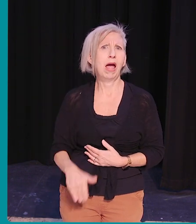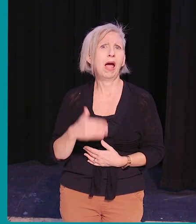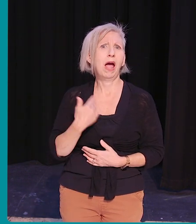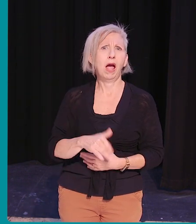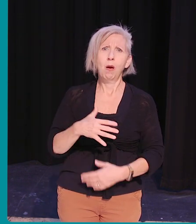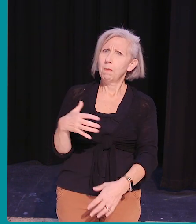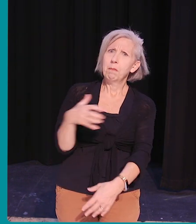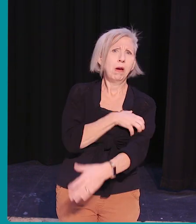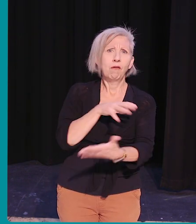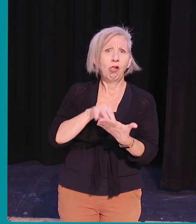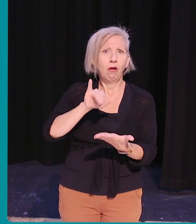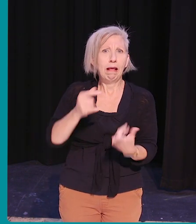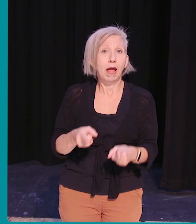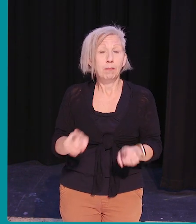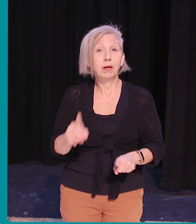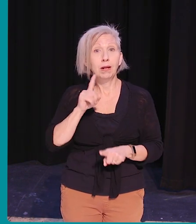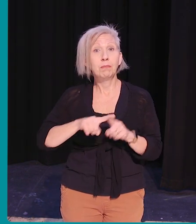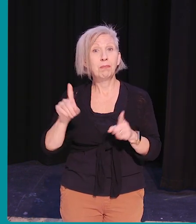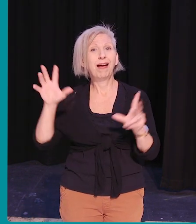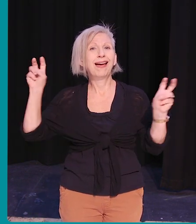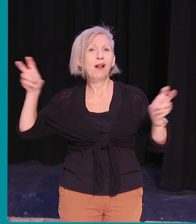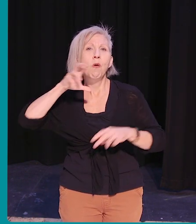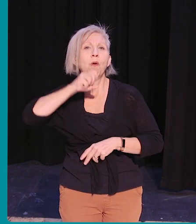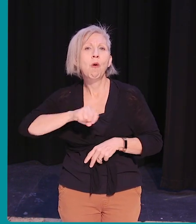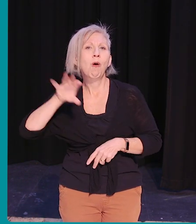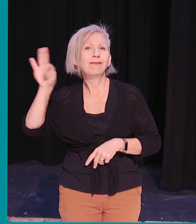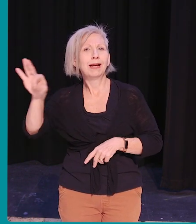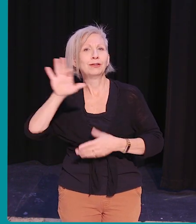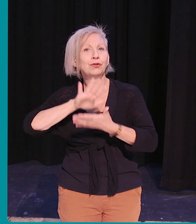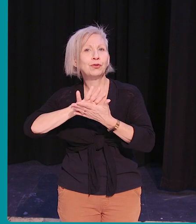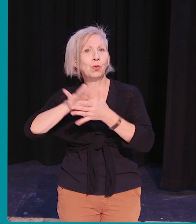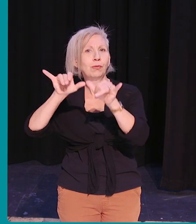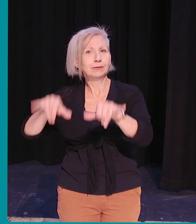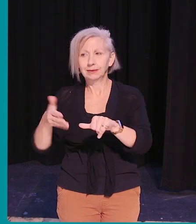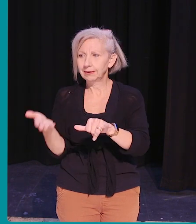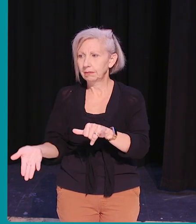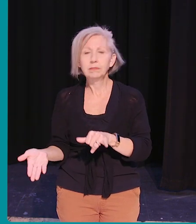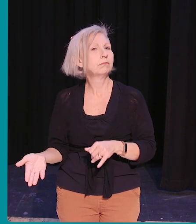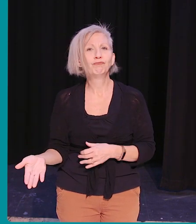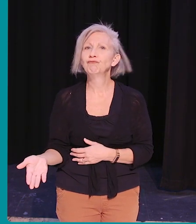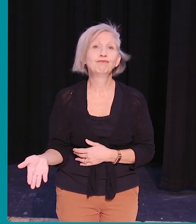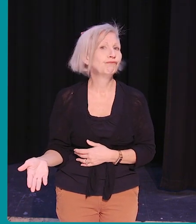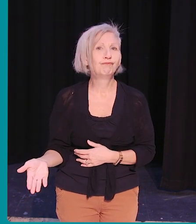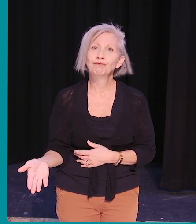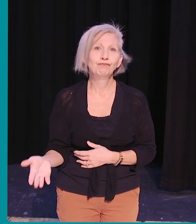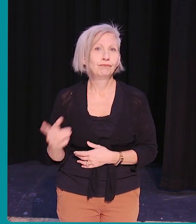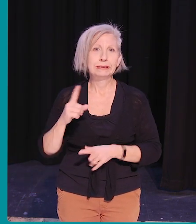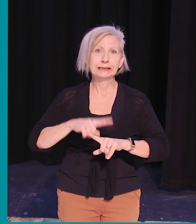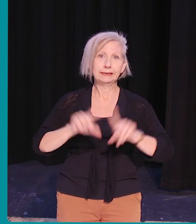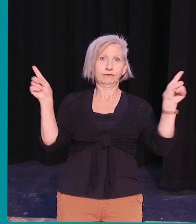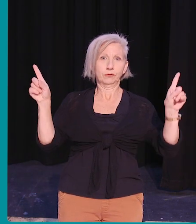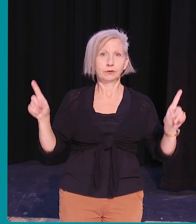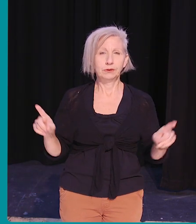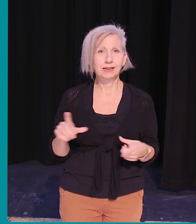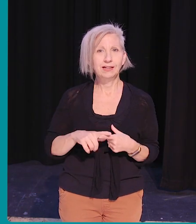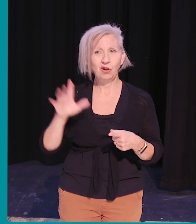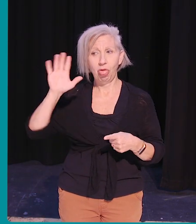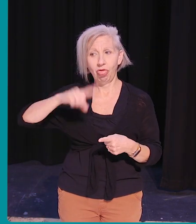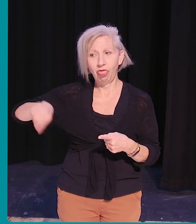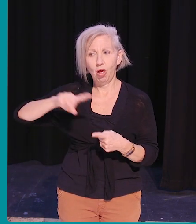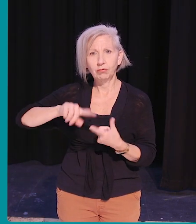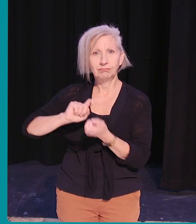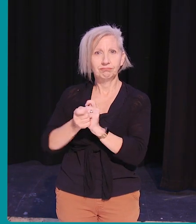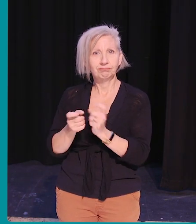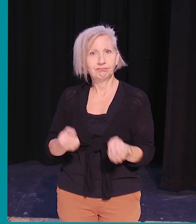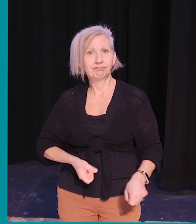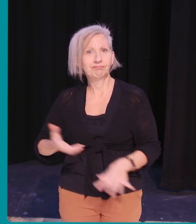it. And those deeply embedded mindsets go down hard. My most shared tweet of all time